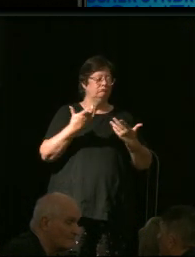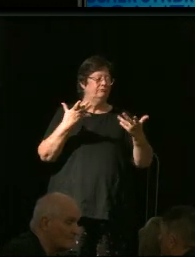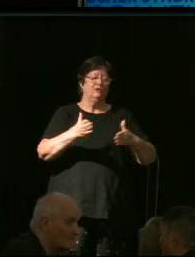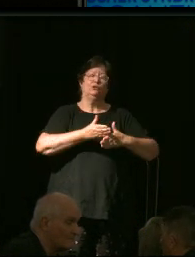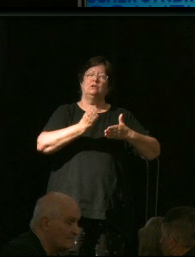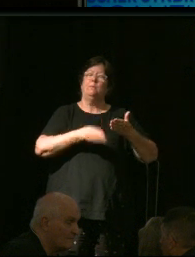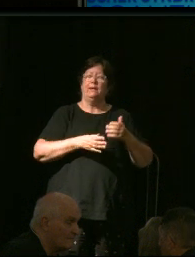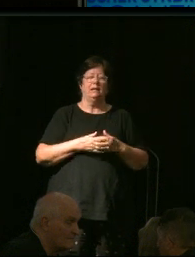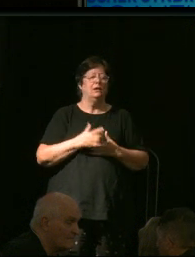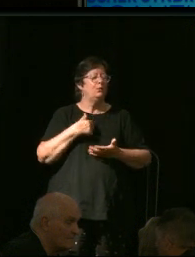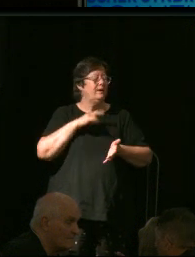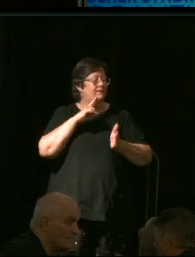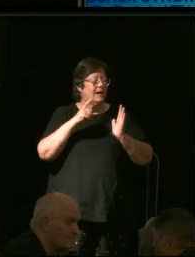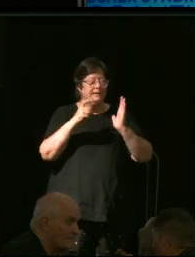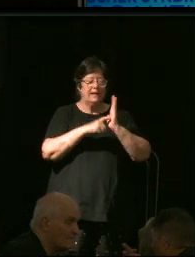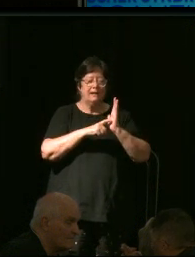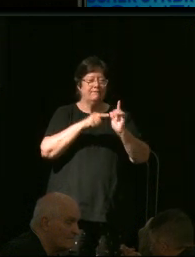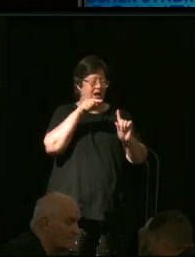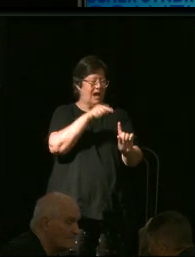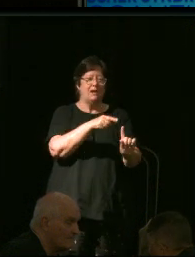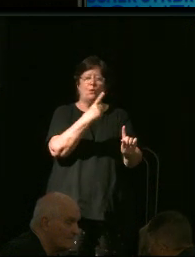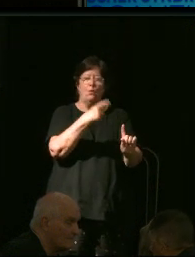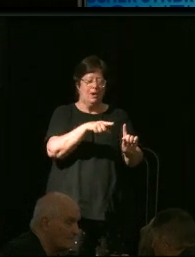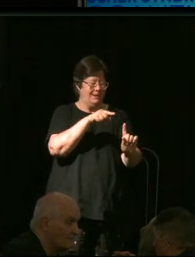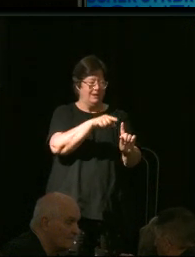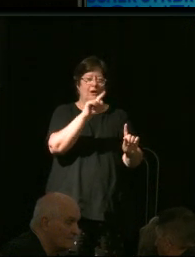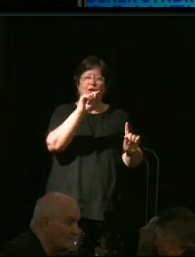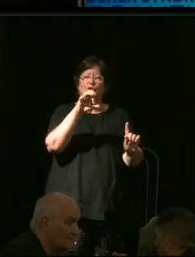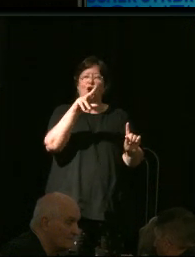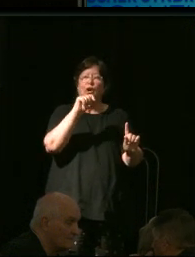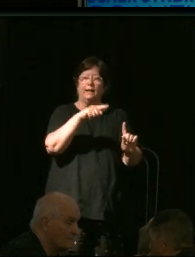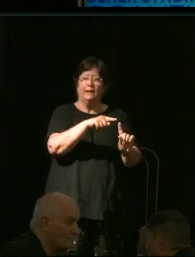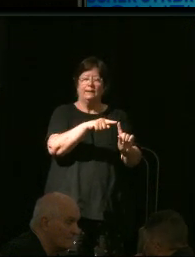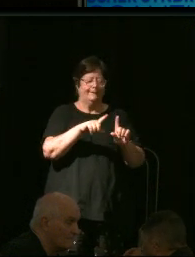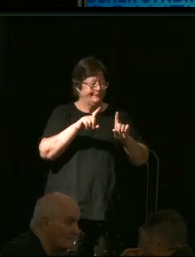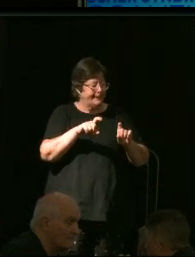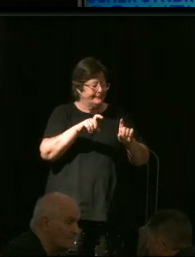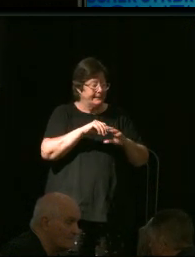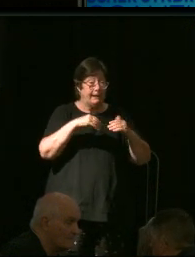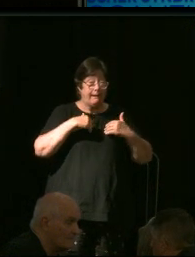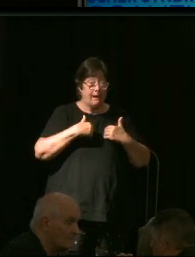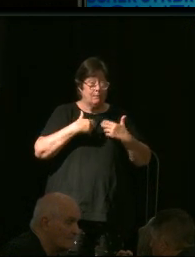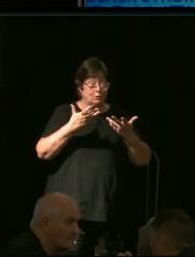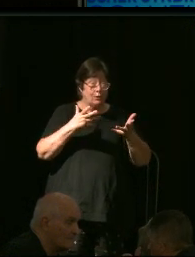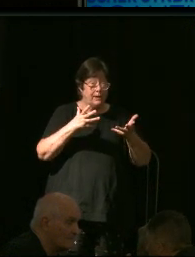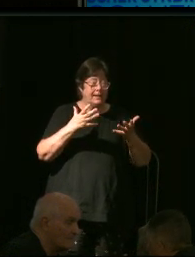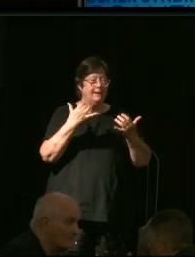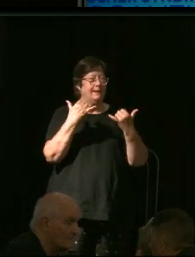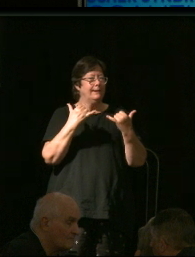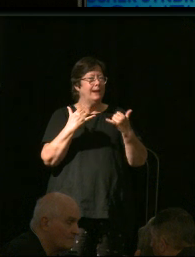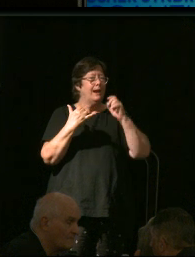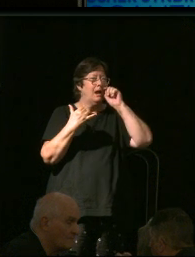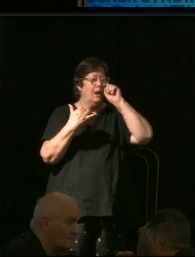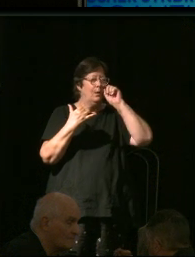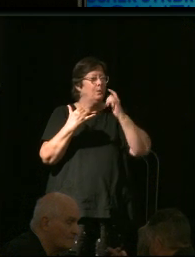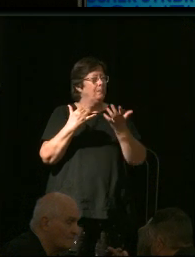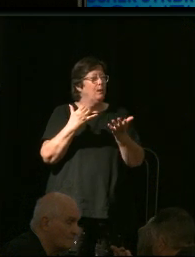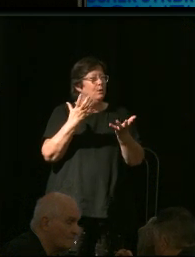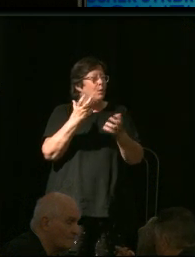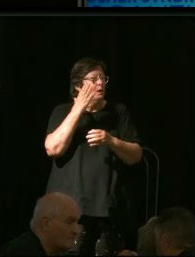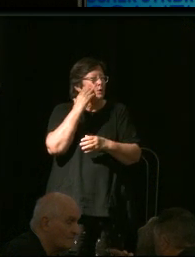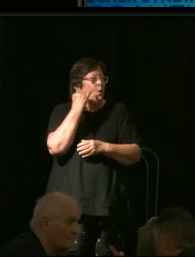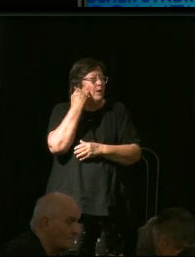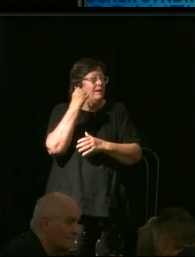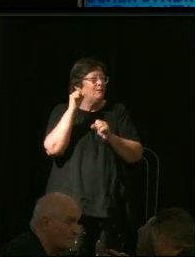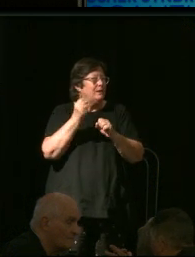We've identified a target, tested it in animals, and right now we are optimizing. We want to know if